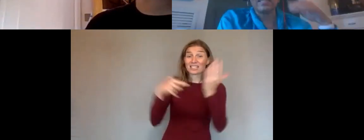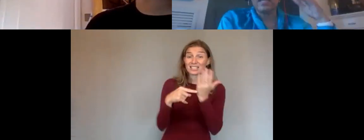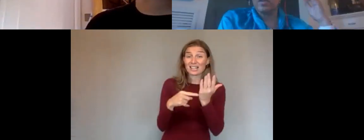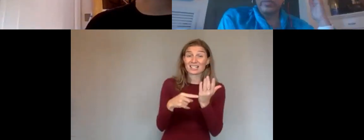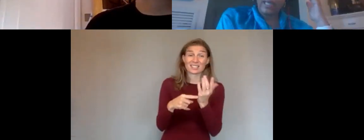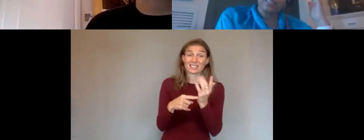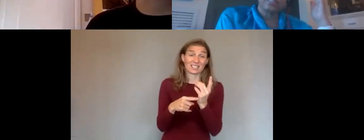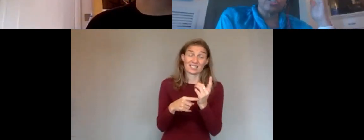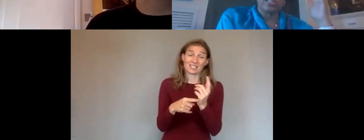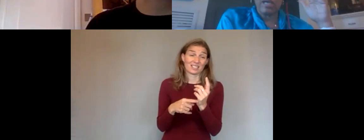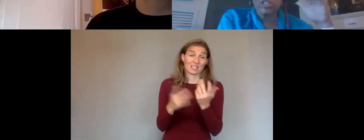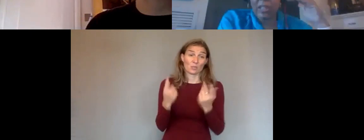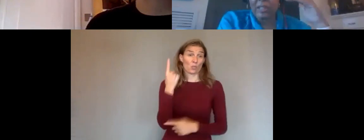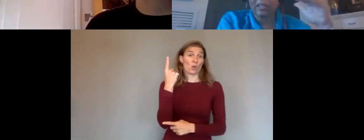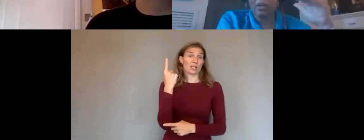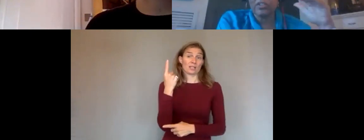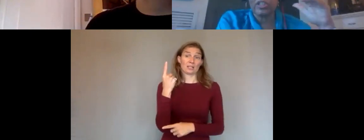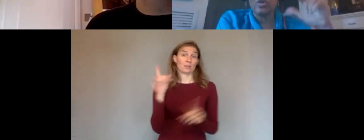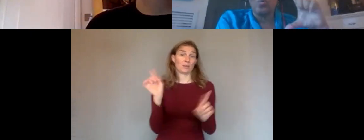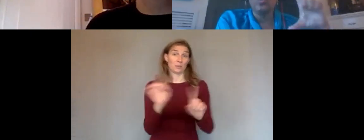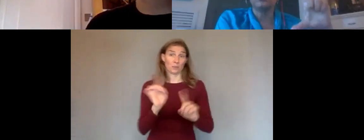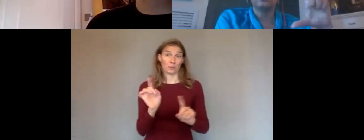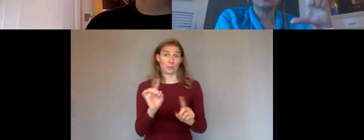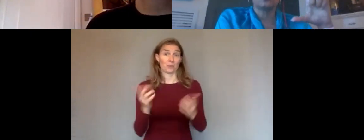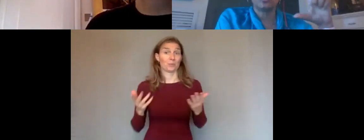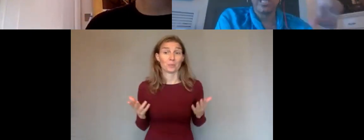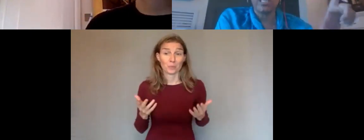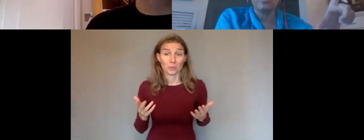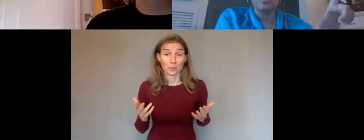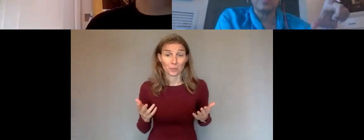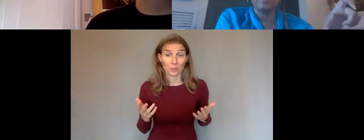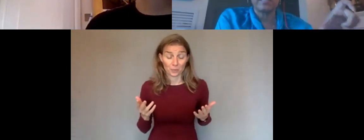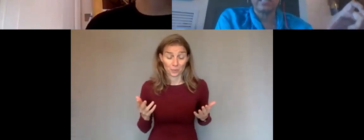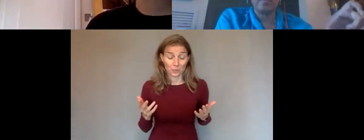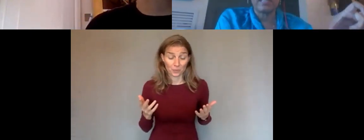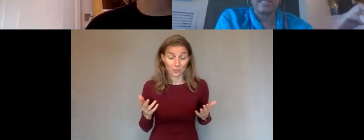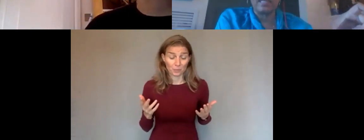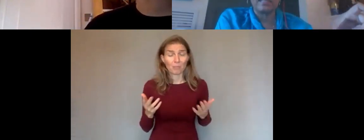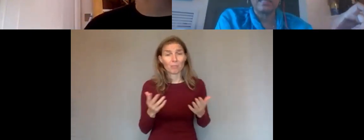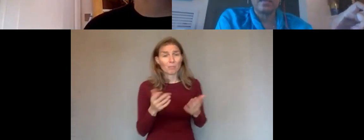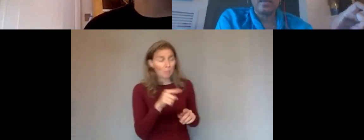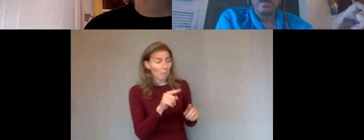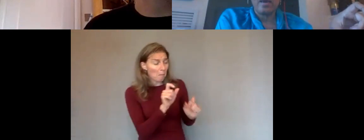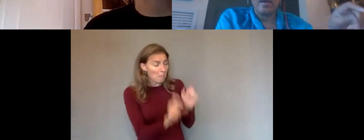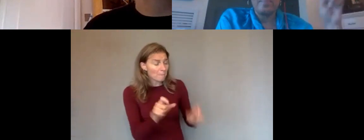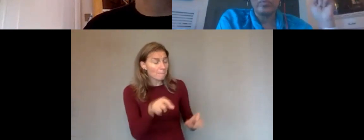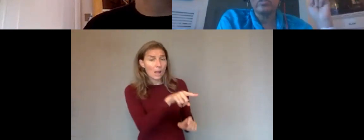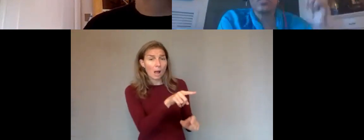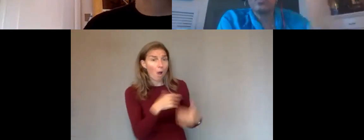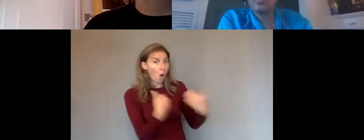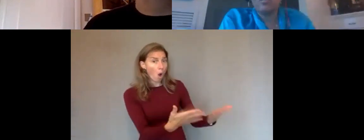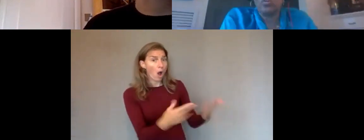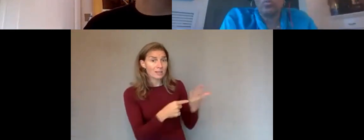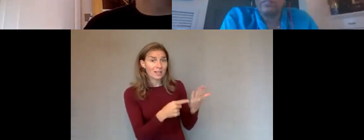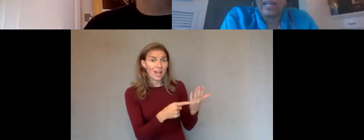can't just imagine that technology will change people's economic status. We